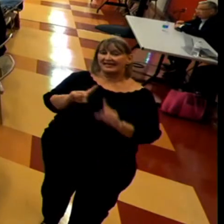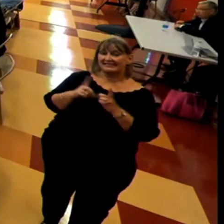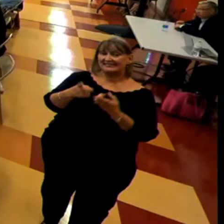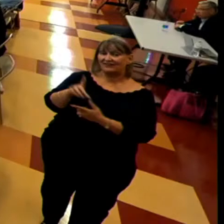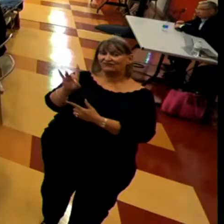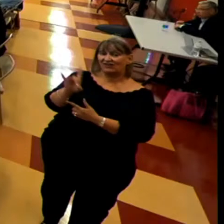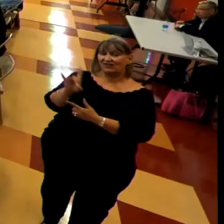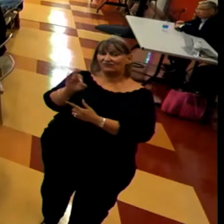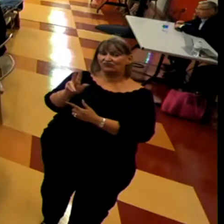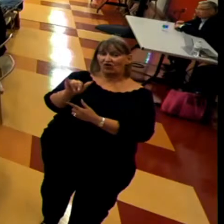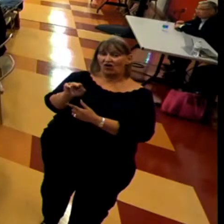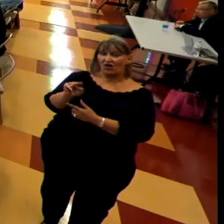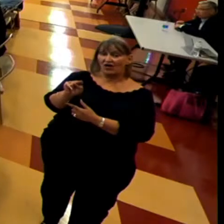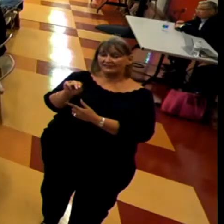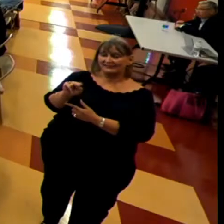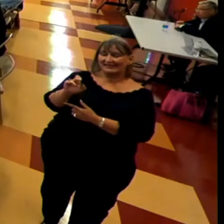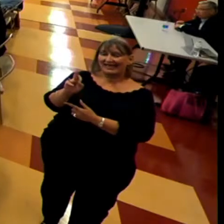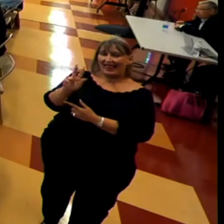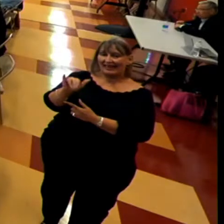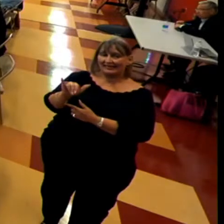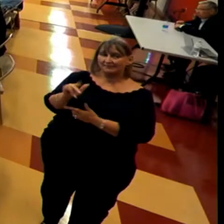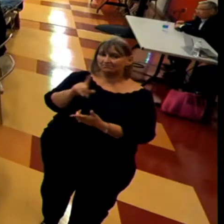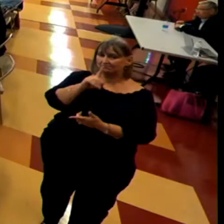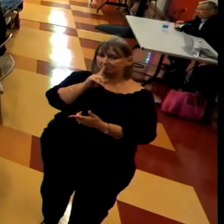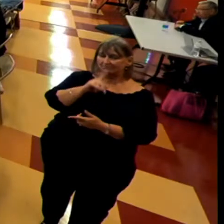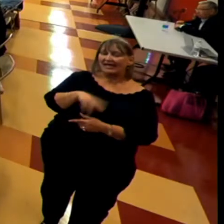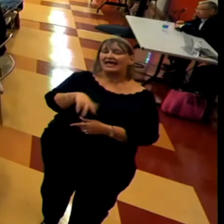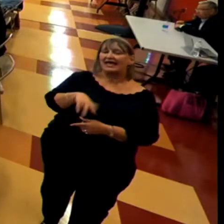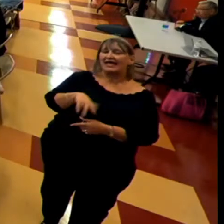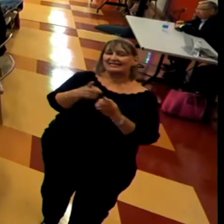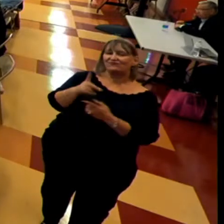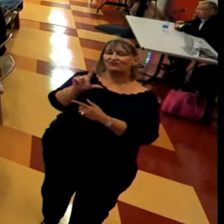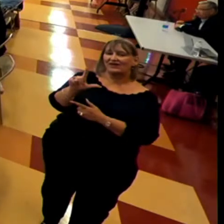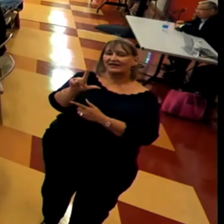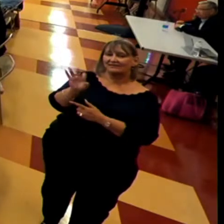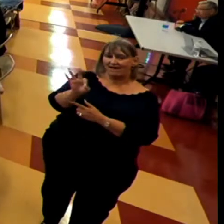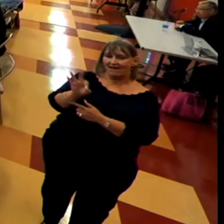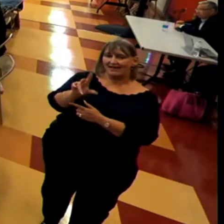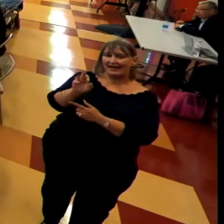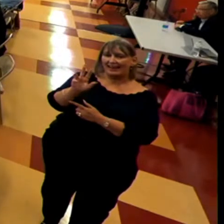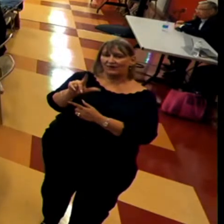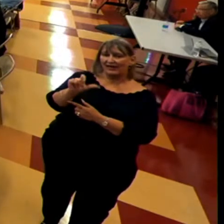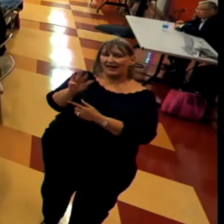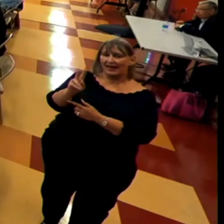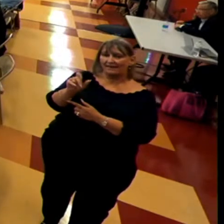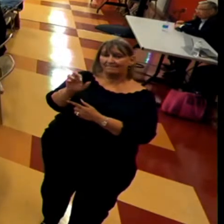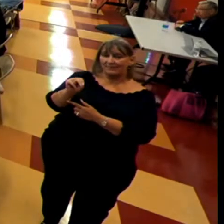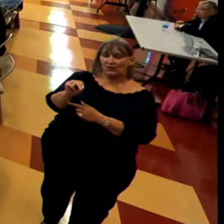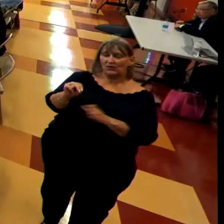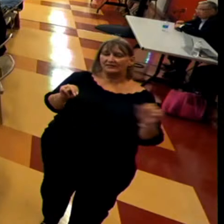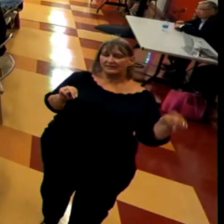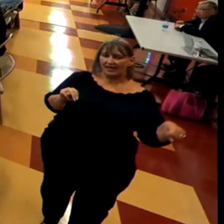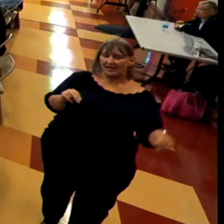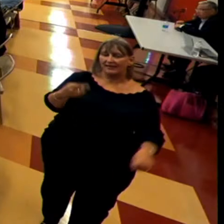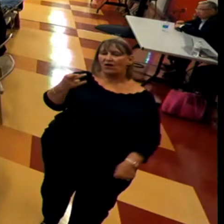John Kelly. District 9, Larry Lamborn. Yay. District 9, Hollis